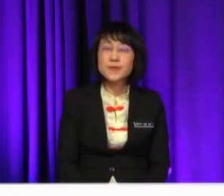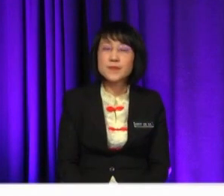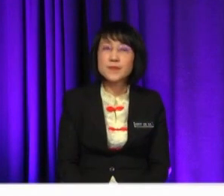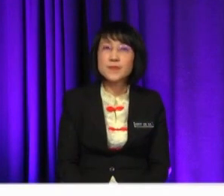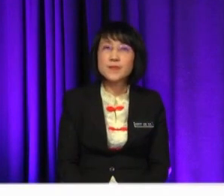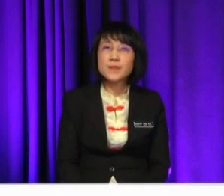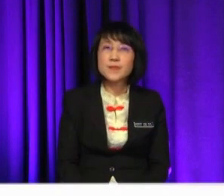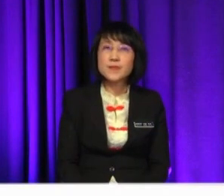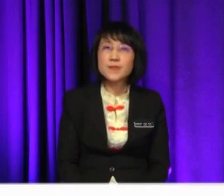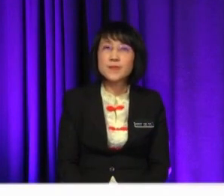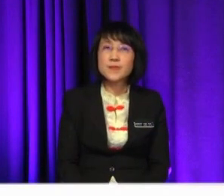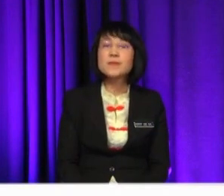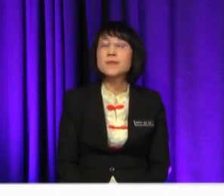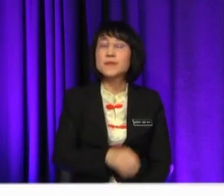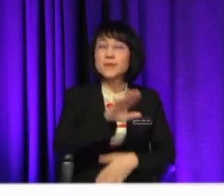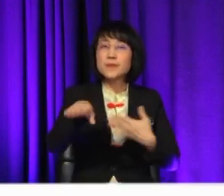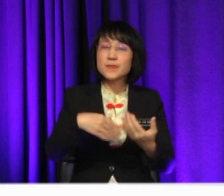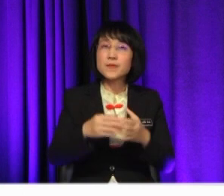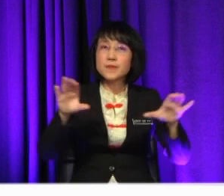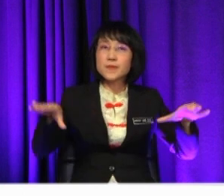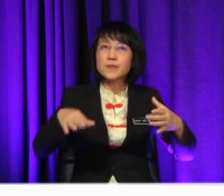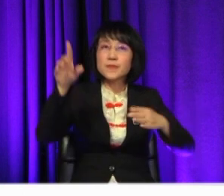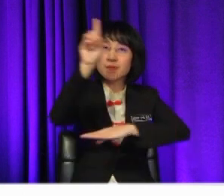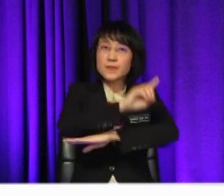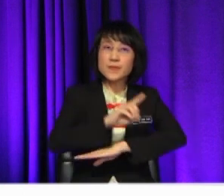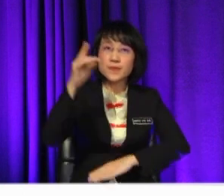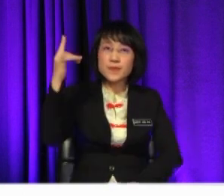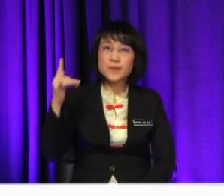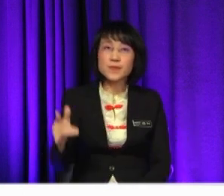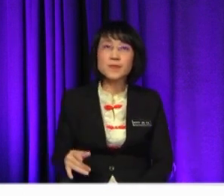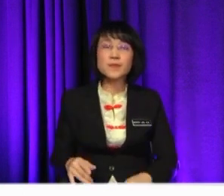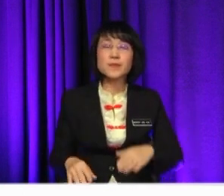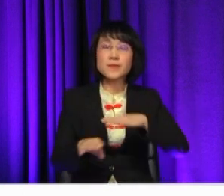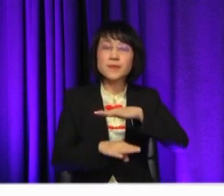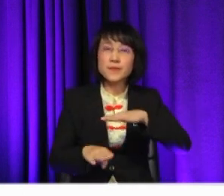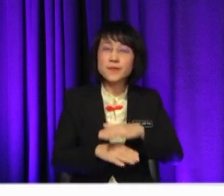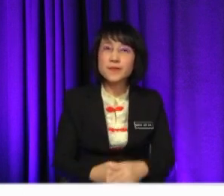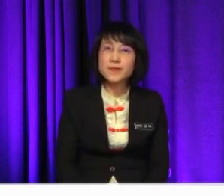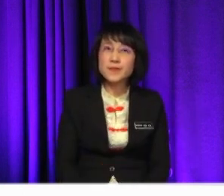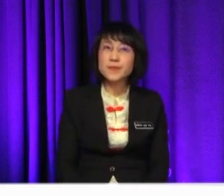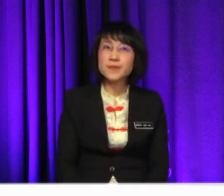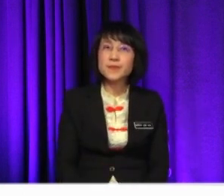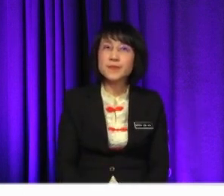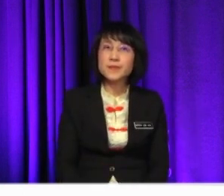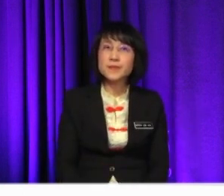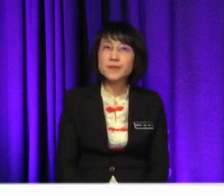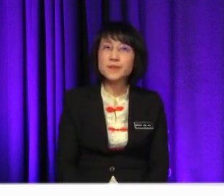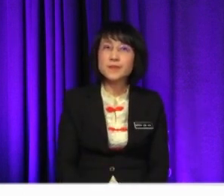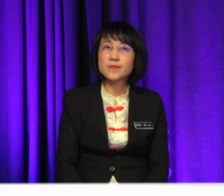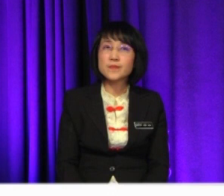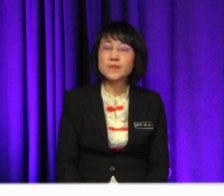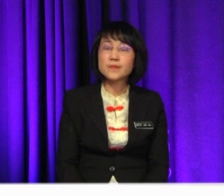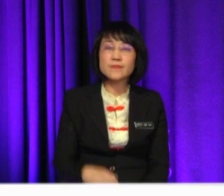do on a daily basis. If you're trying to get someone to imagine something, that's imagery. Okay.